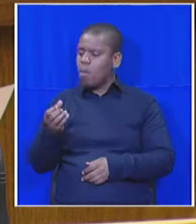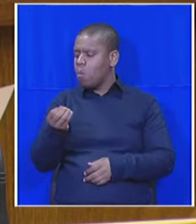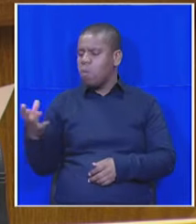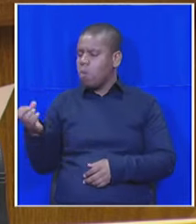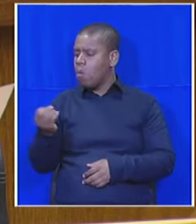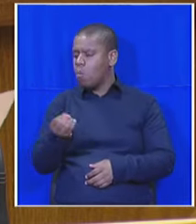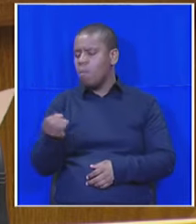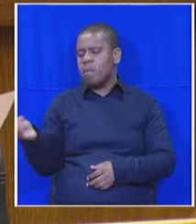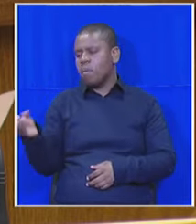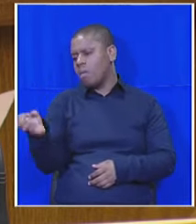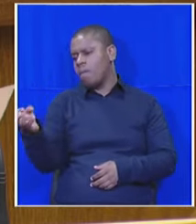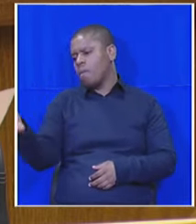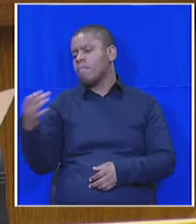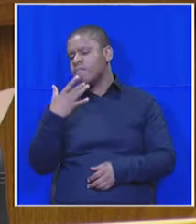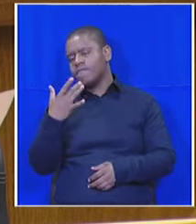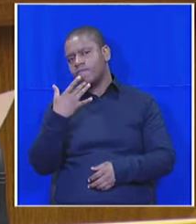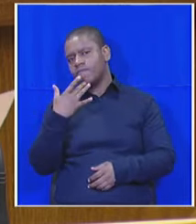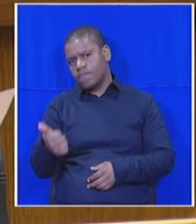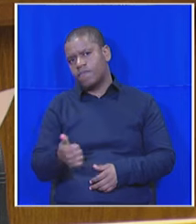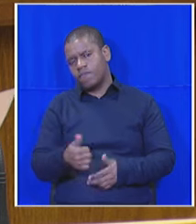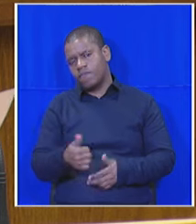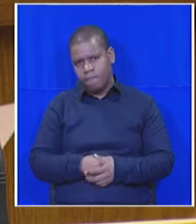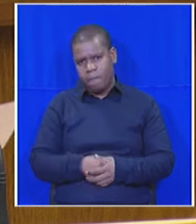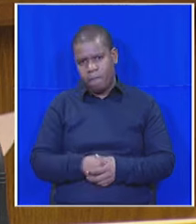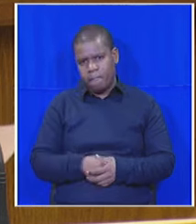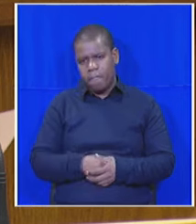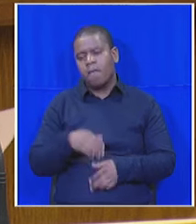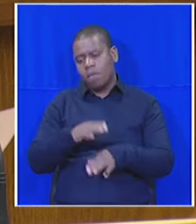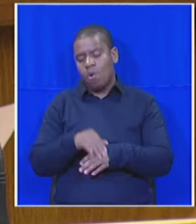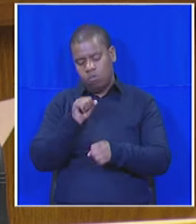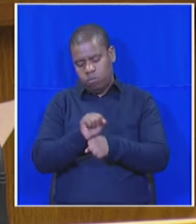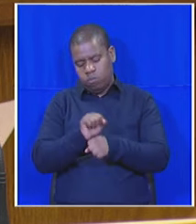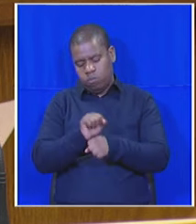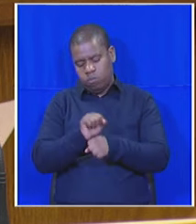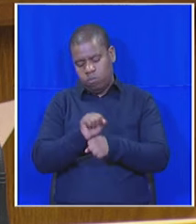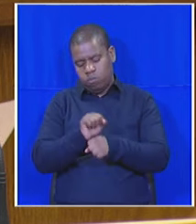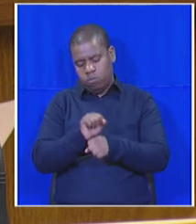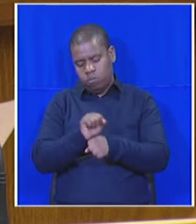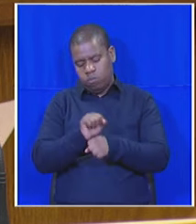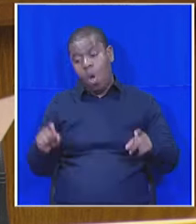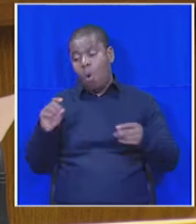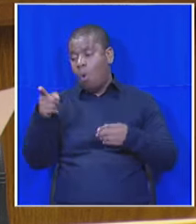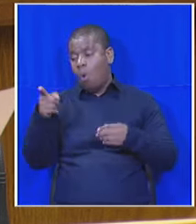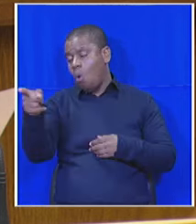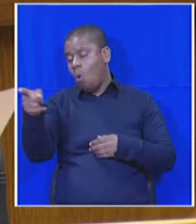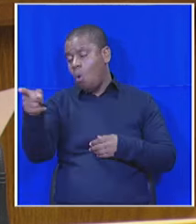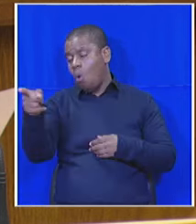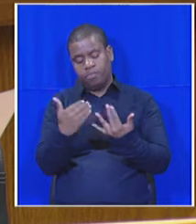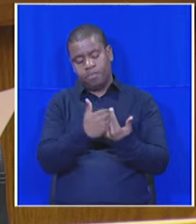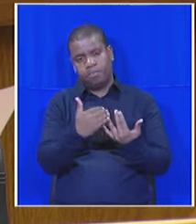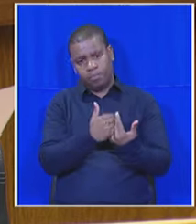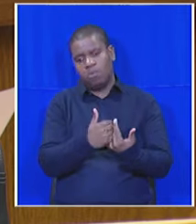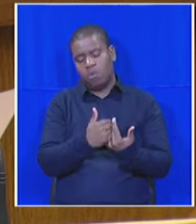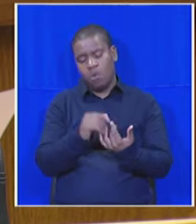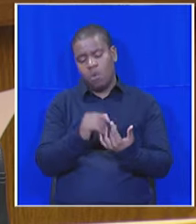and unmonitored largesse to unknown thousands? These job opportunities should be available for all, not just ANC